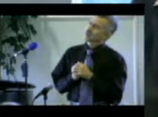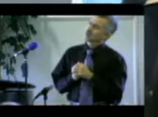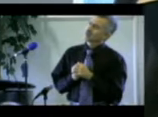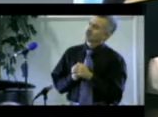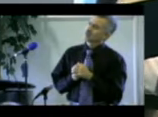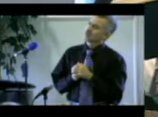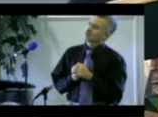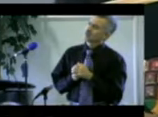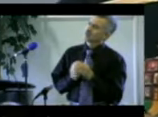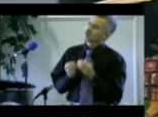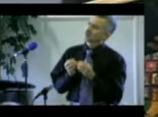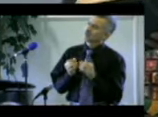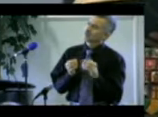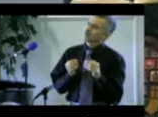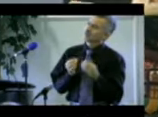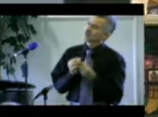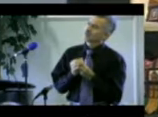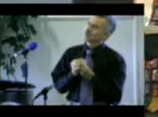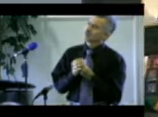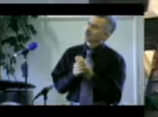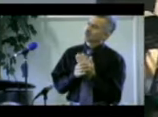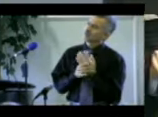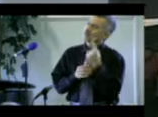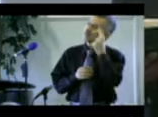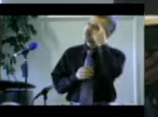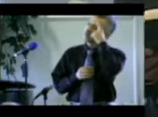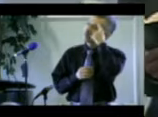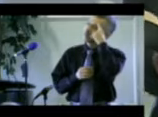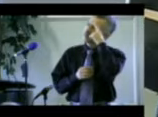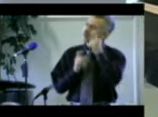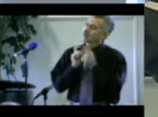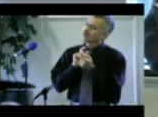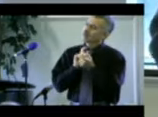mind began to grow and twisted the way he saw himself.